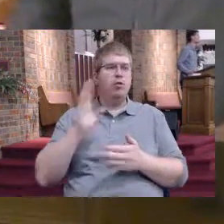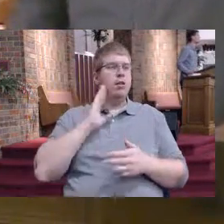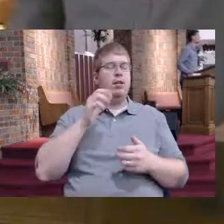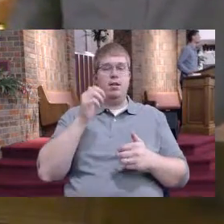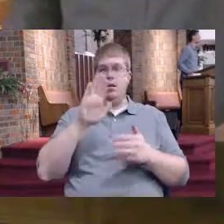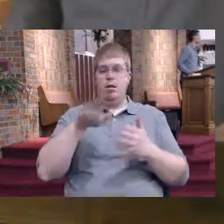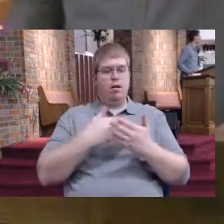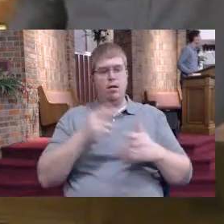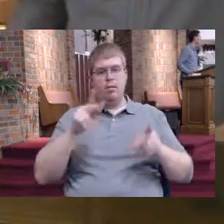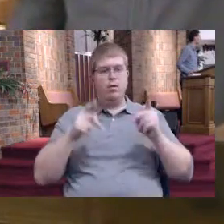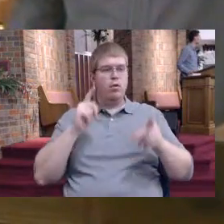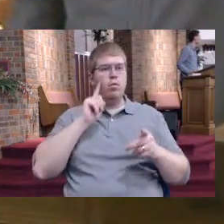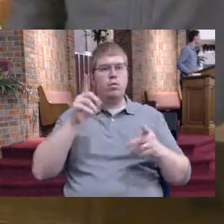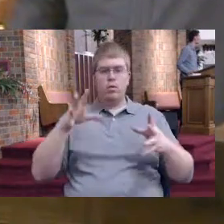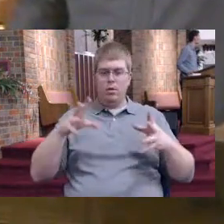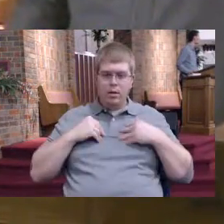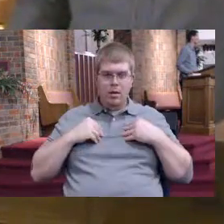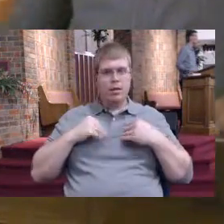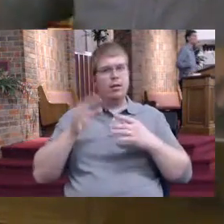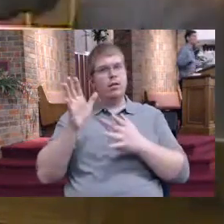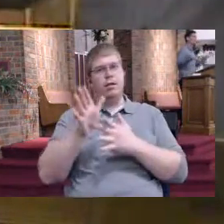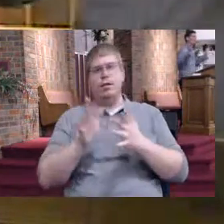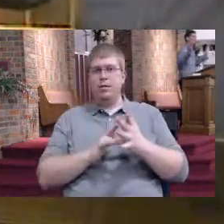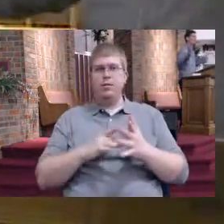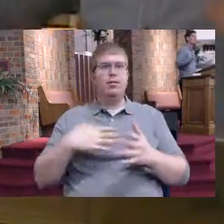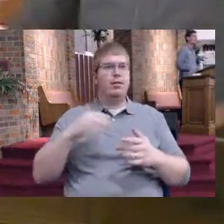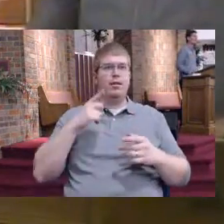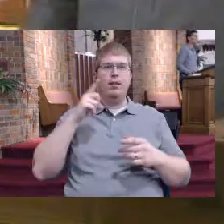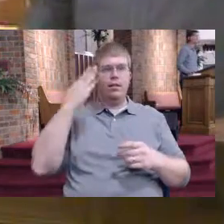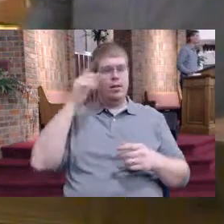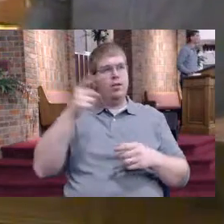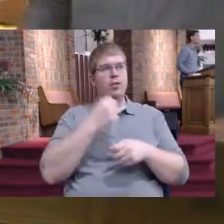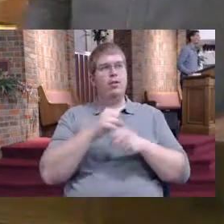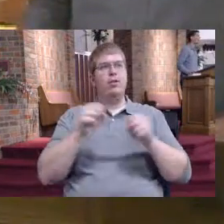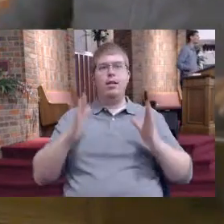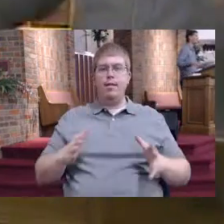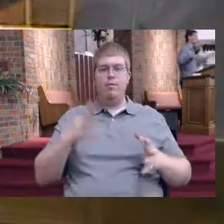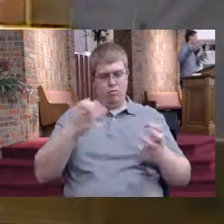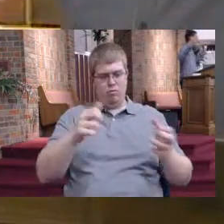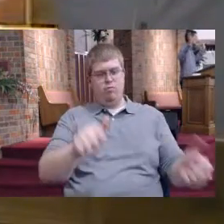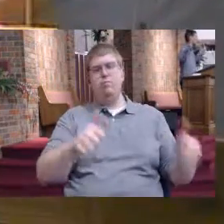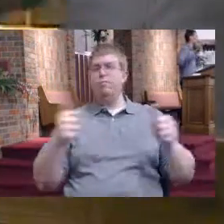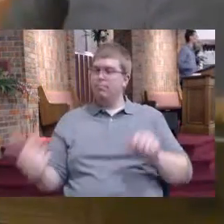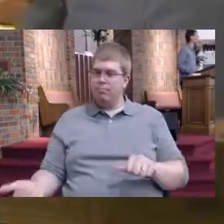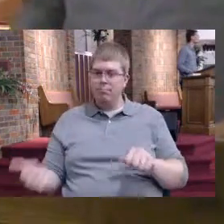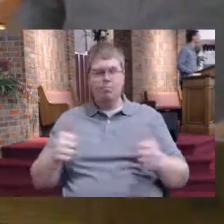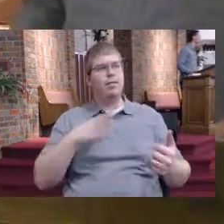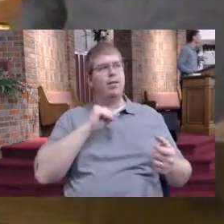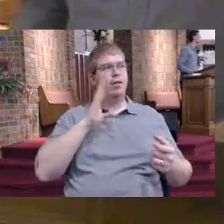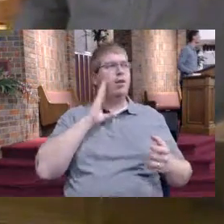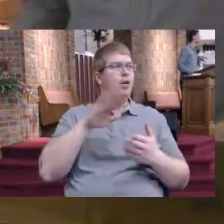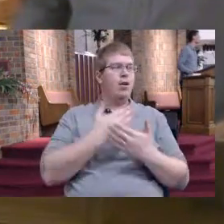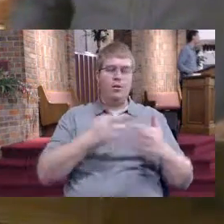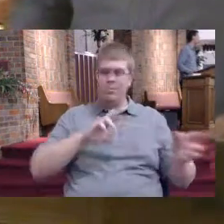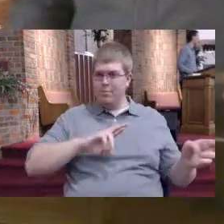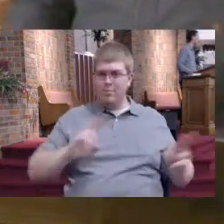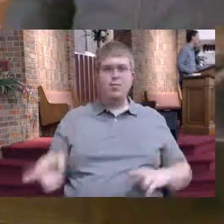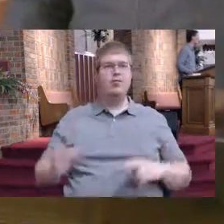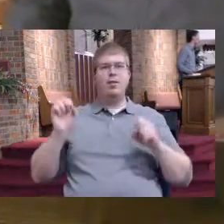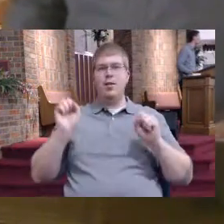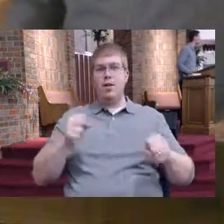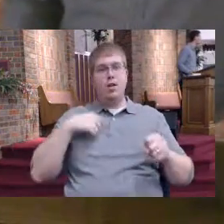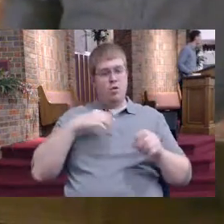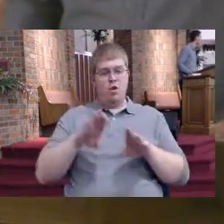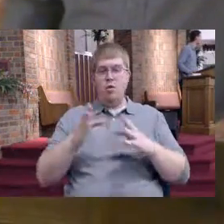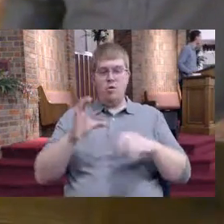to accept Christ as their Savior. Everybody was going to want to be baptized and just be all gung-ho about it, and we were going to open a